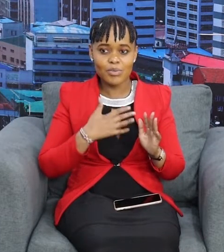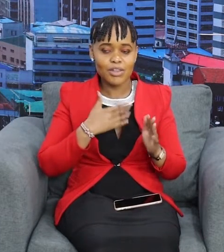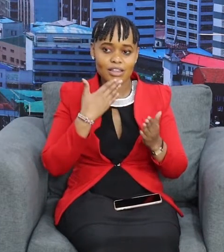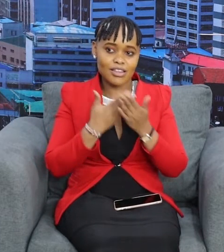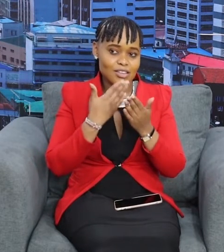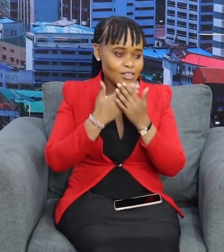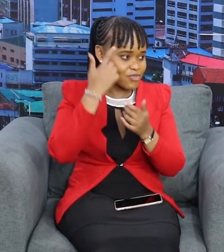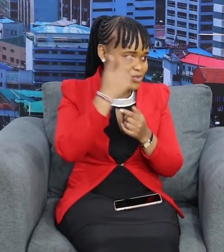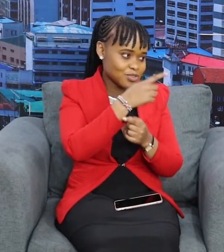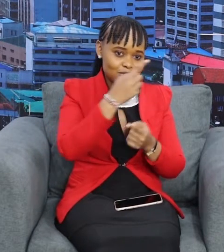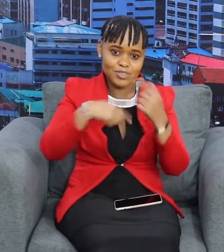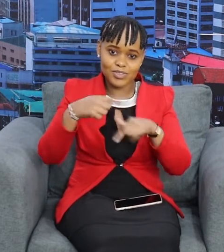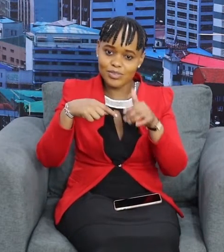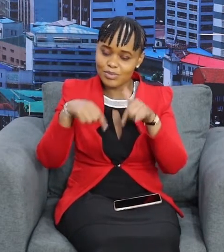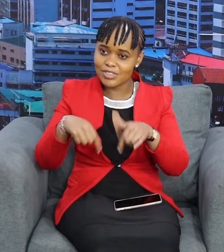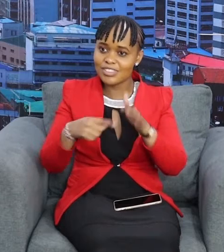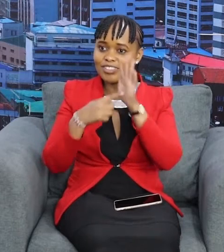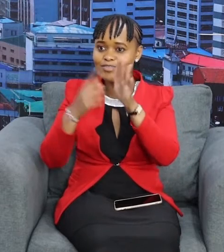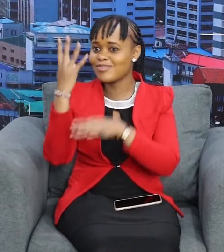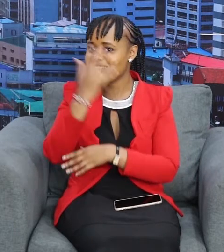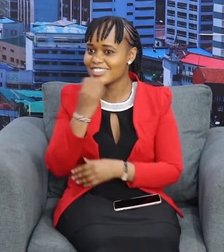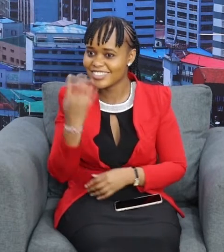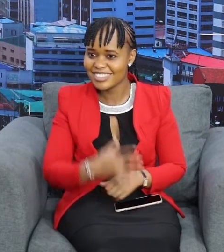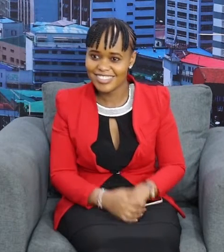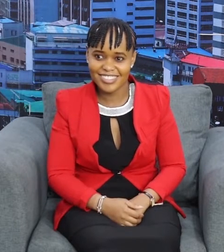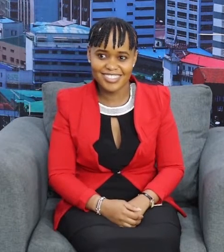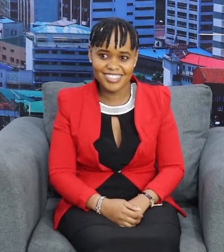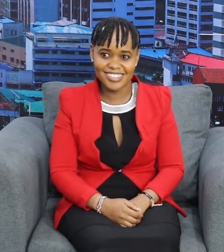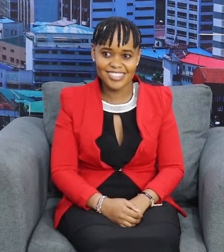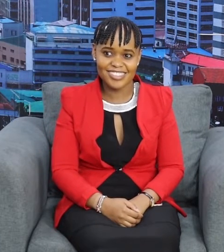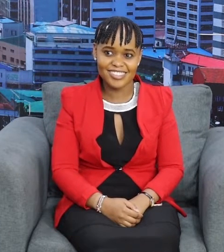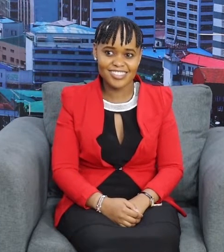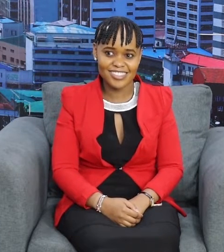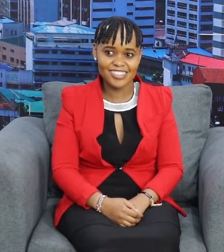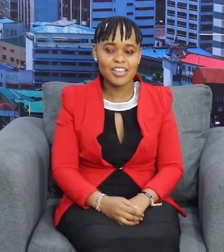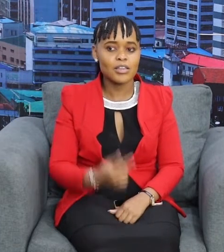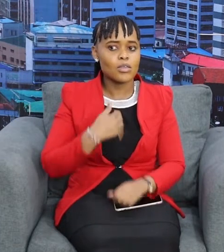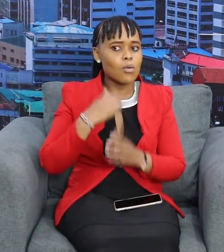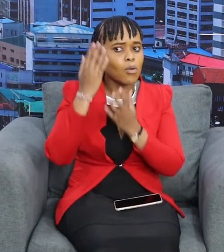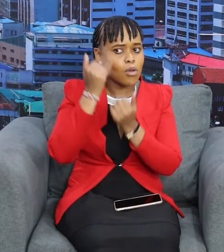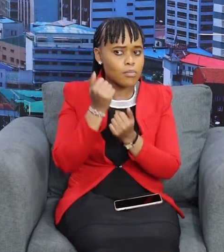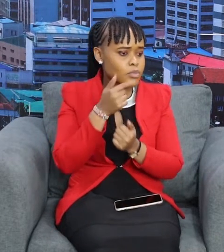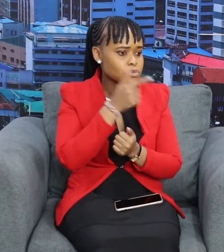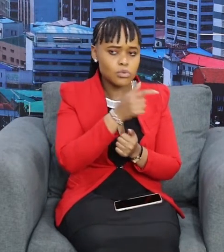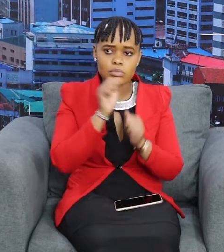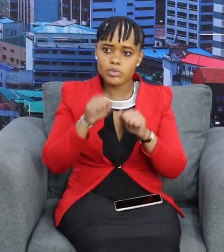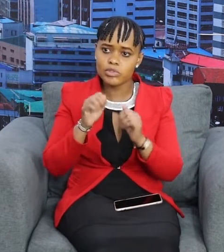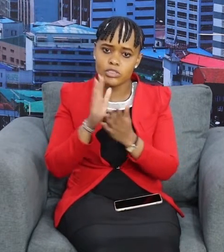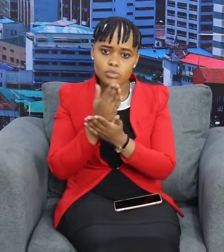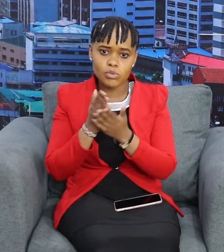That is all that I had prepared here for you, and thank you for really making time to join me here